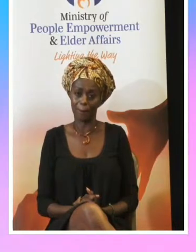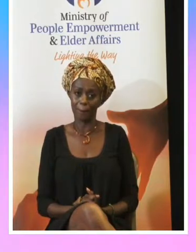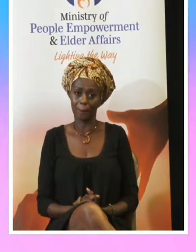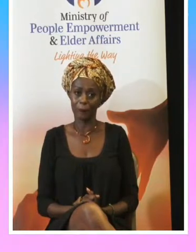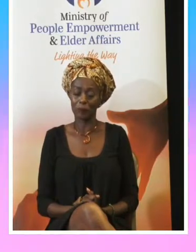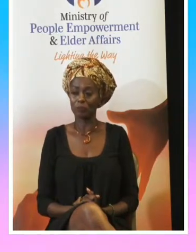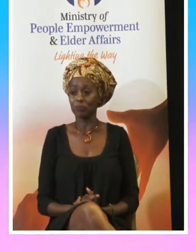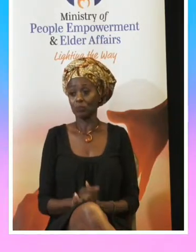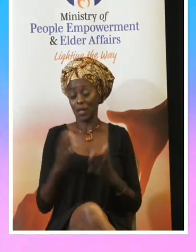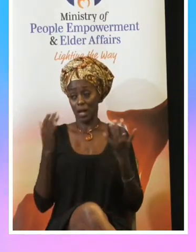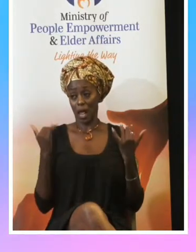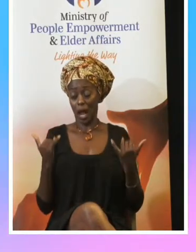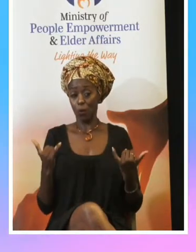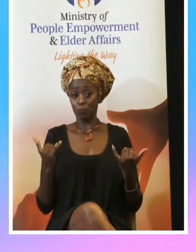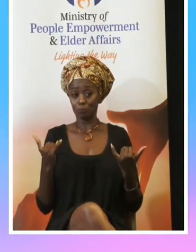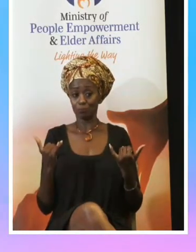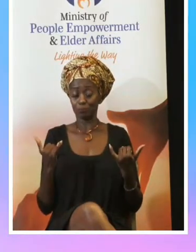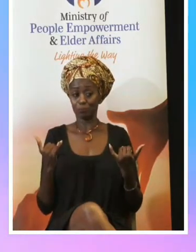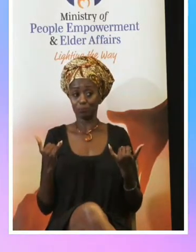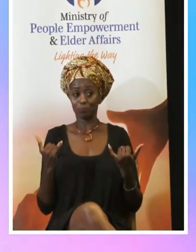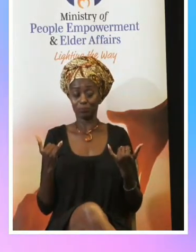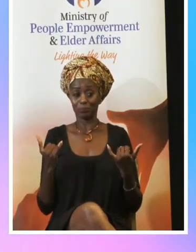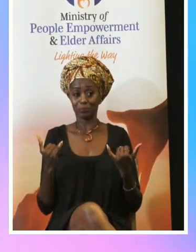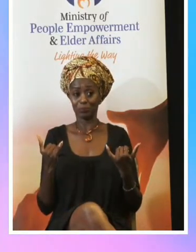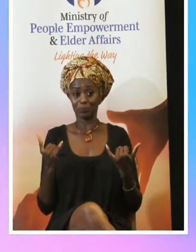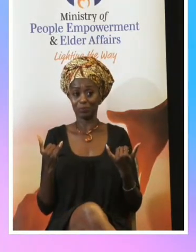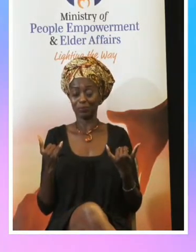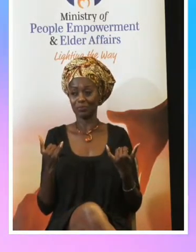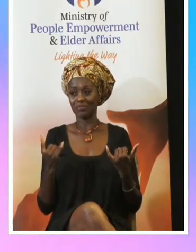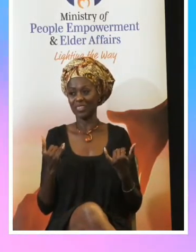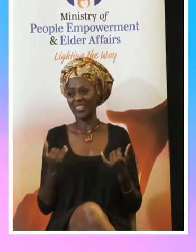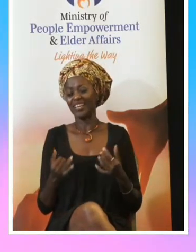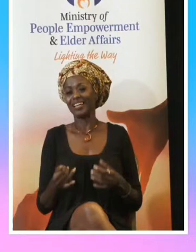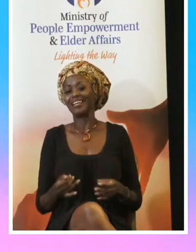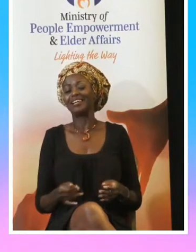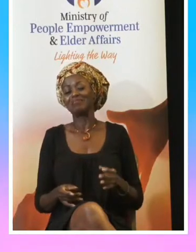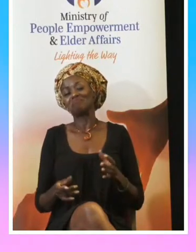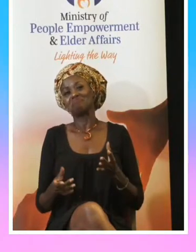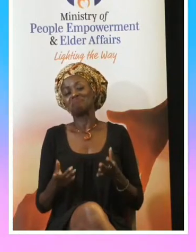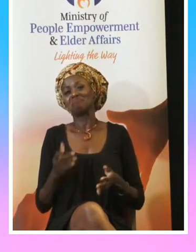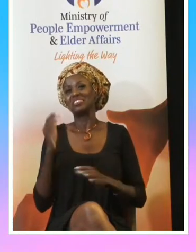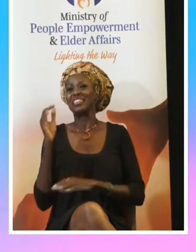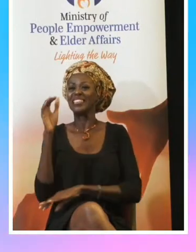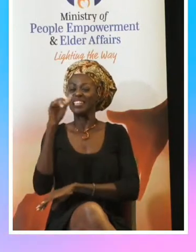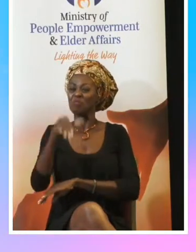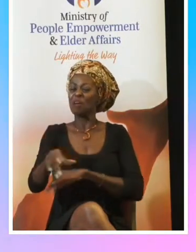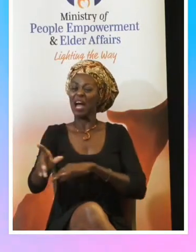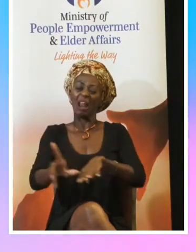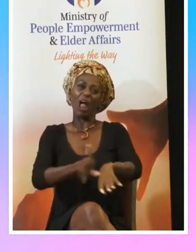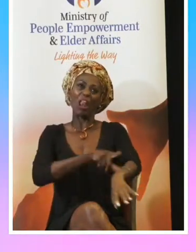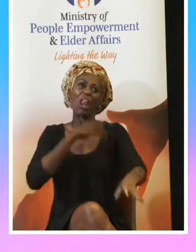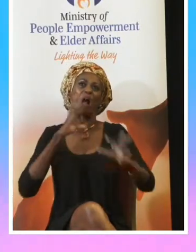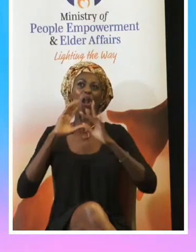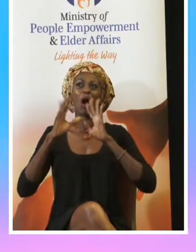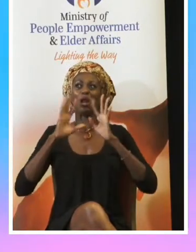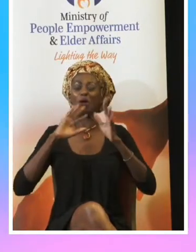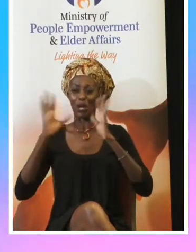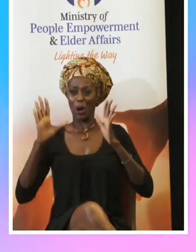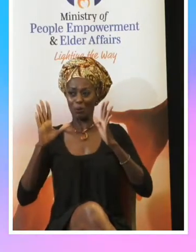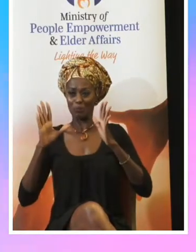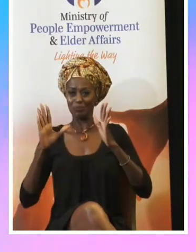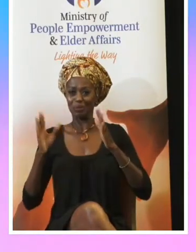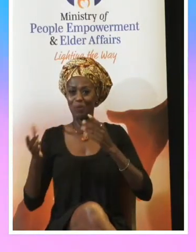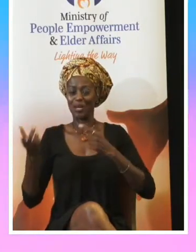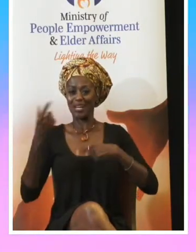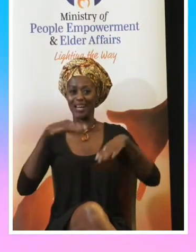At this time, as the director has already said, there'll be a lot of long talk this evening, but at this time we are bringing it home. I wish to invite